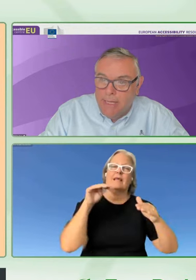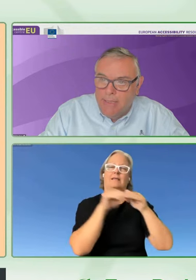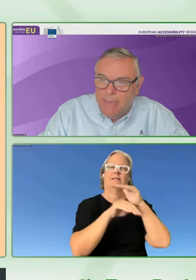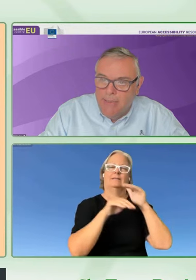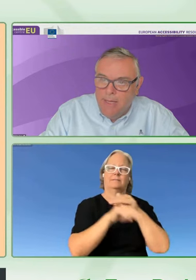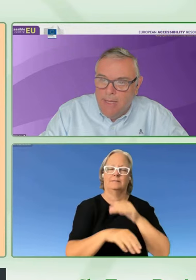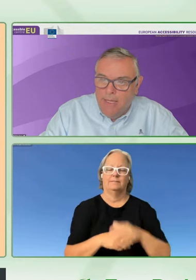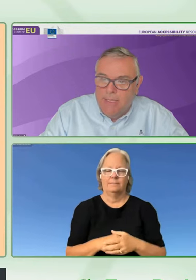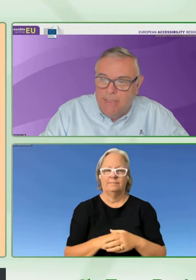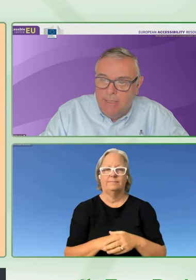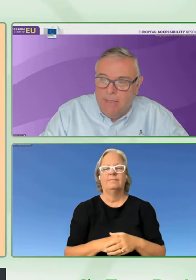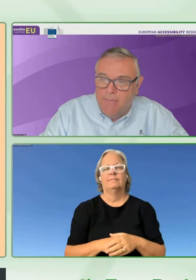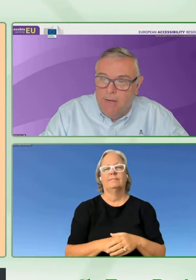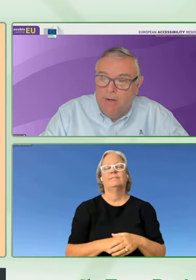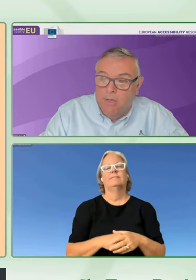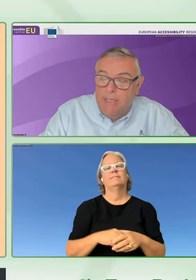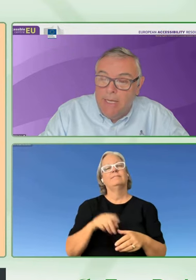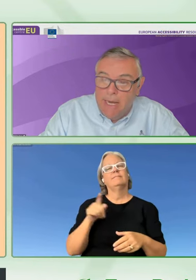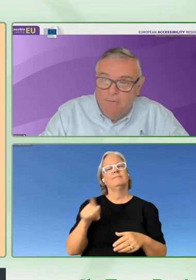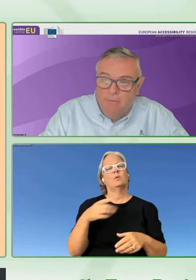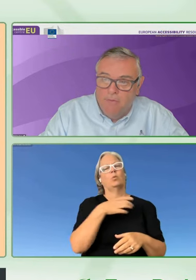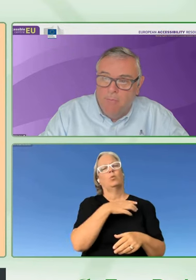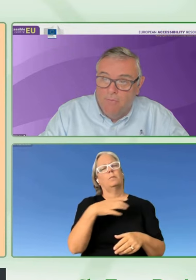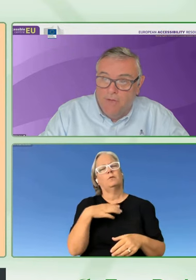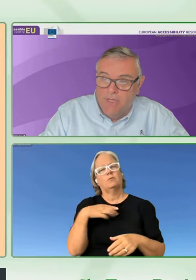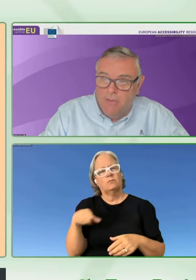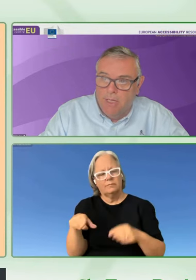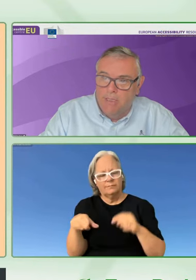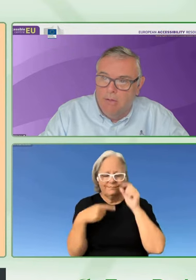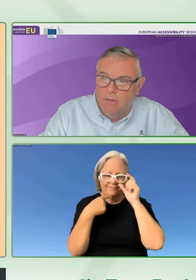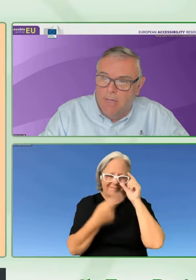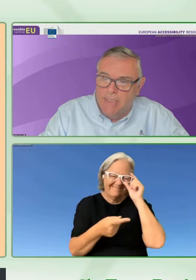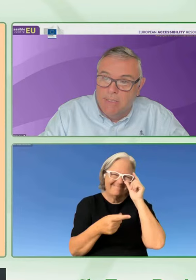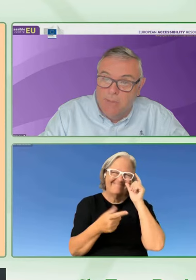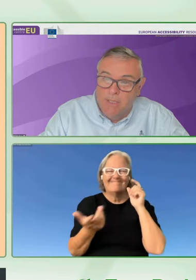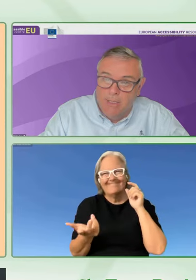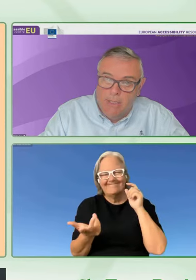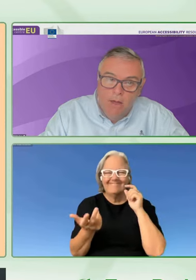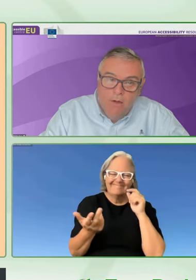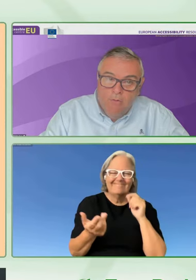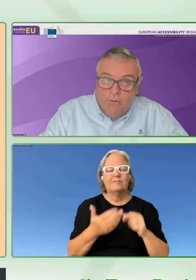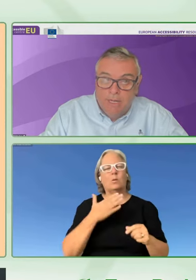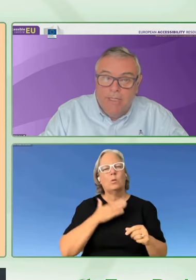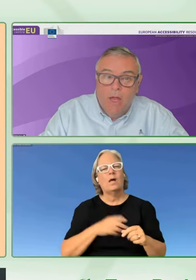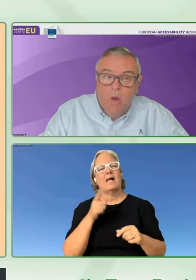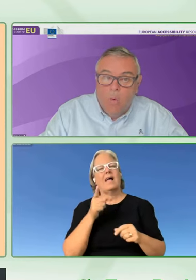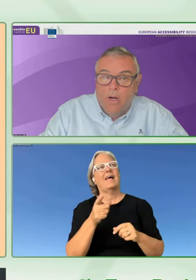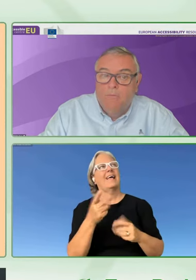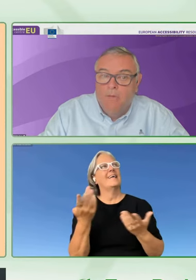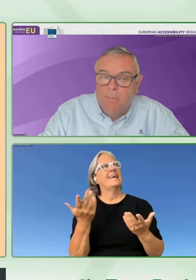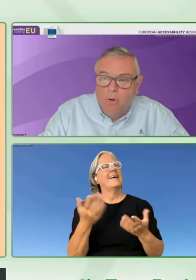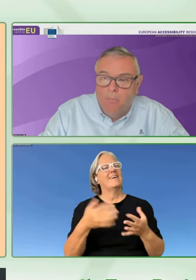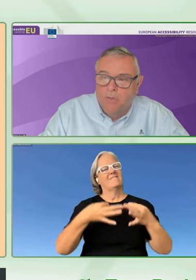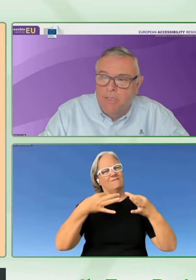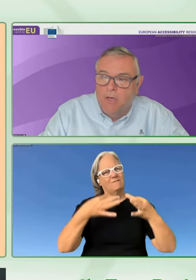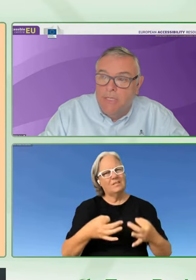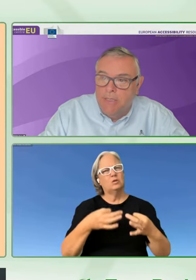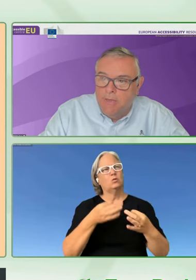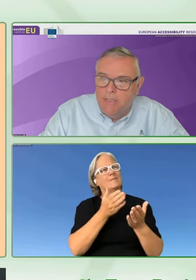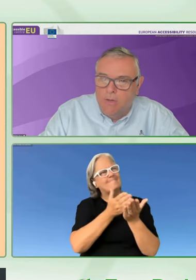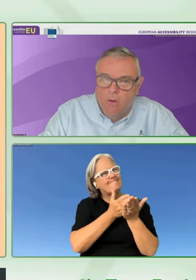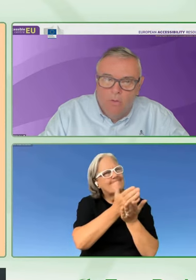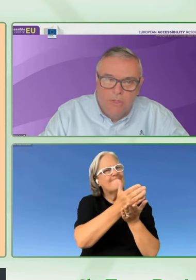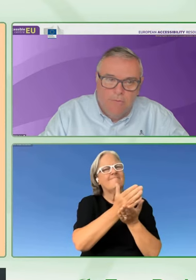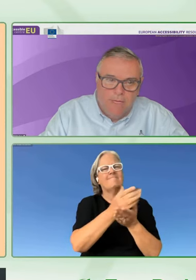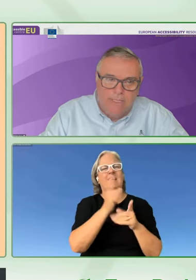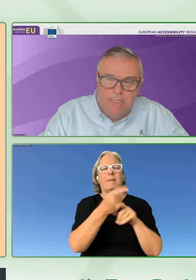Commission detects is there are not enough professionals on accessibility. For that, one of the purposes, the